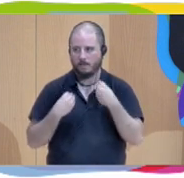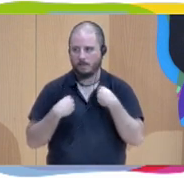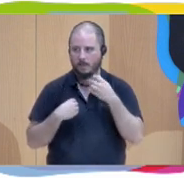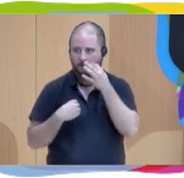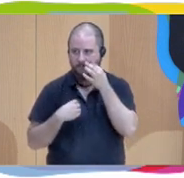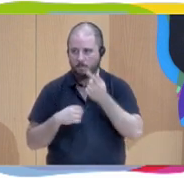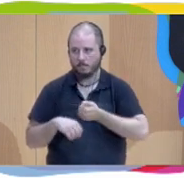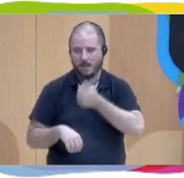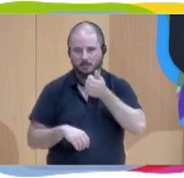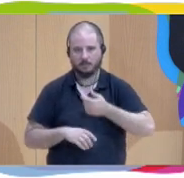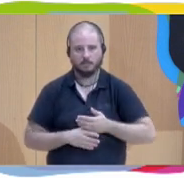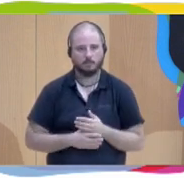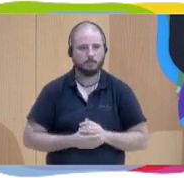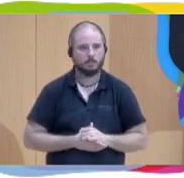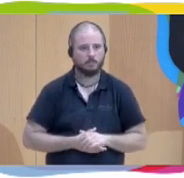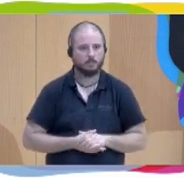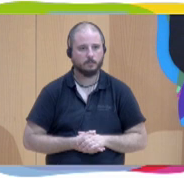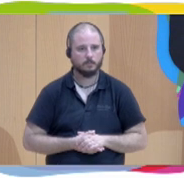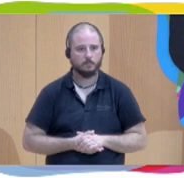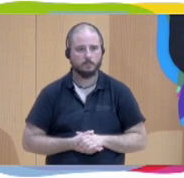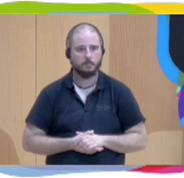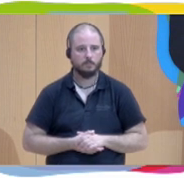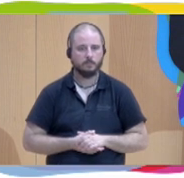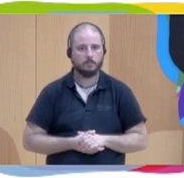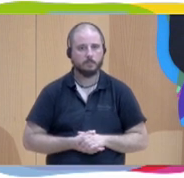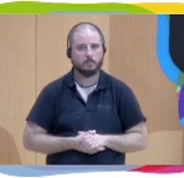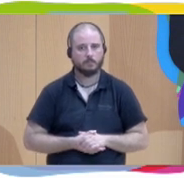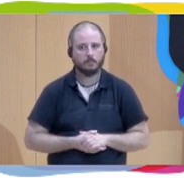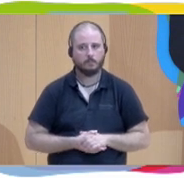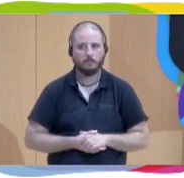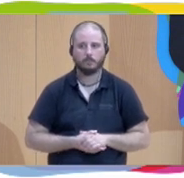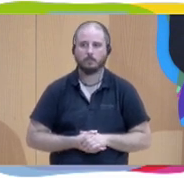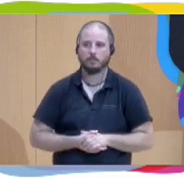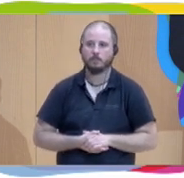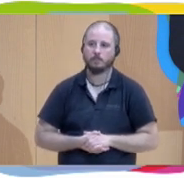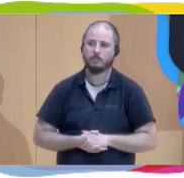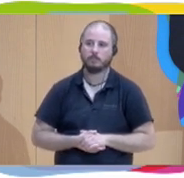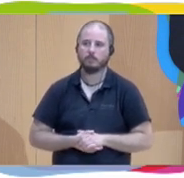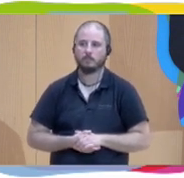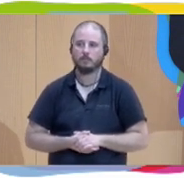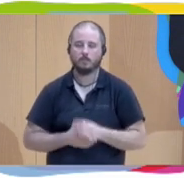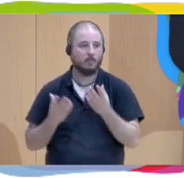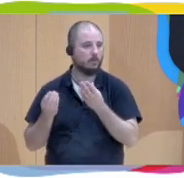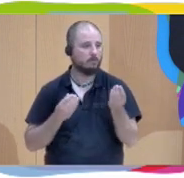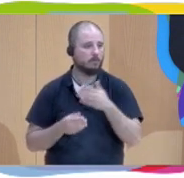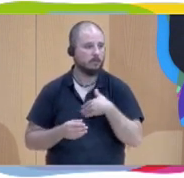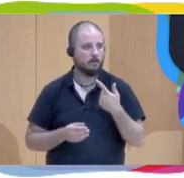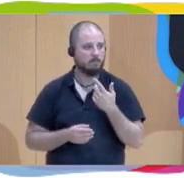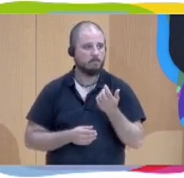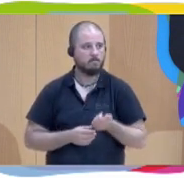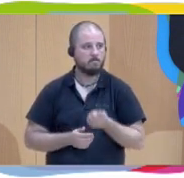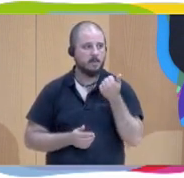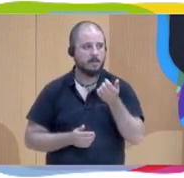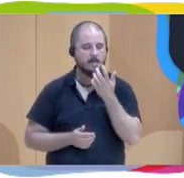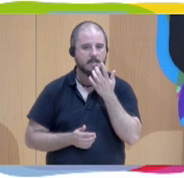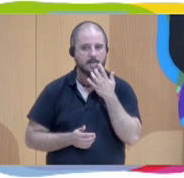hoping throughout the whole training course to have some more instructions, real life examples, videos, etc.